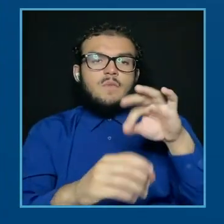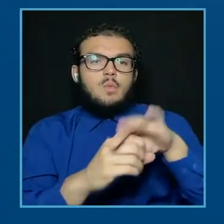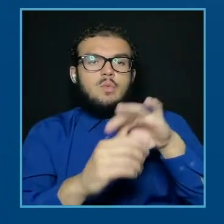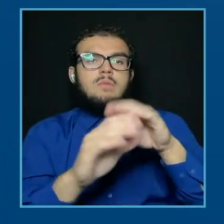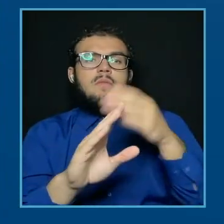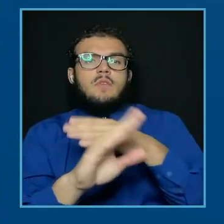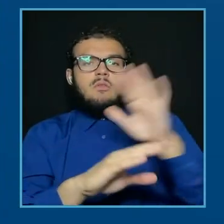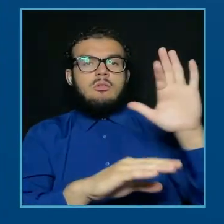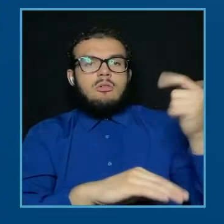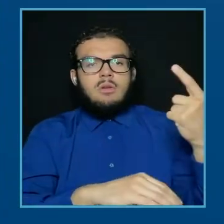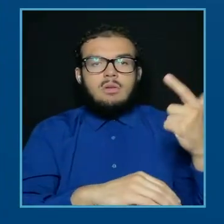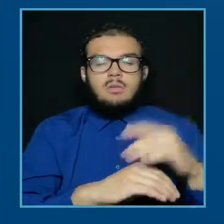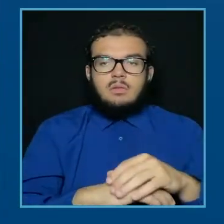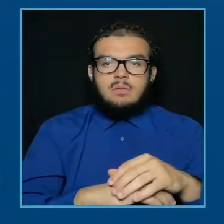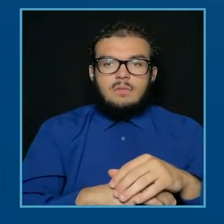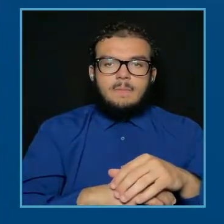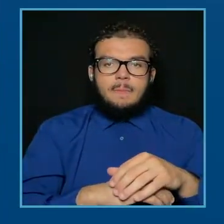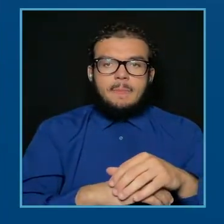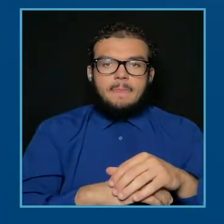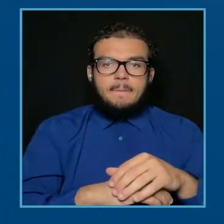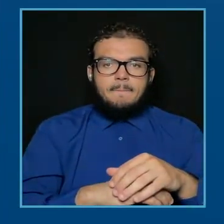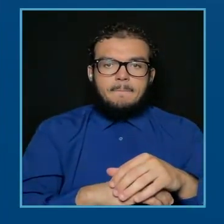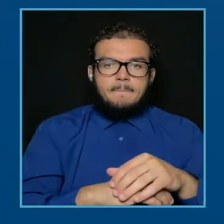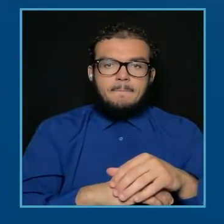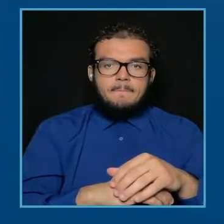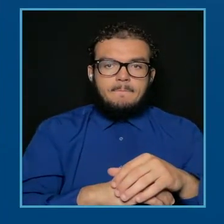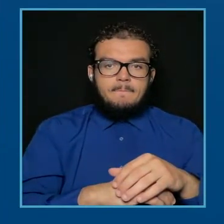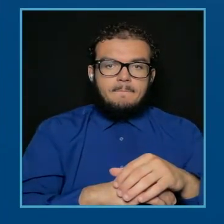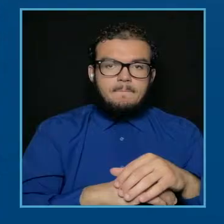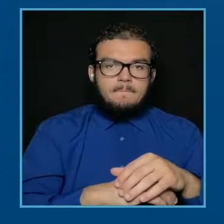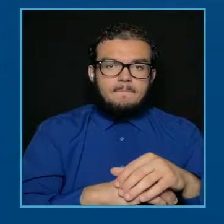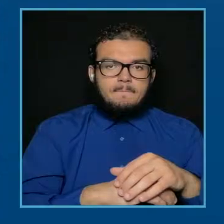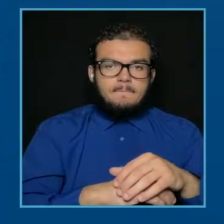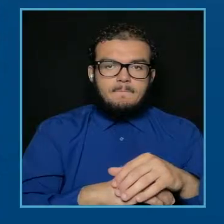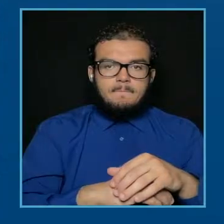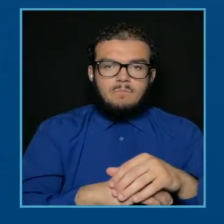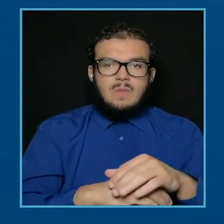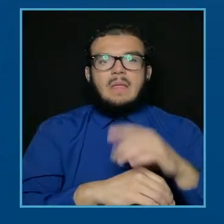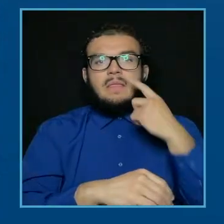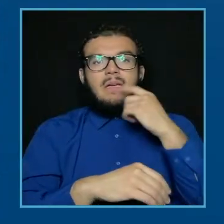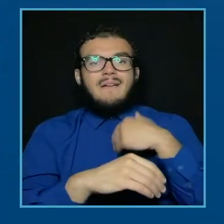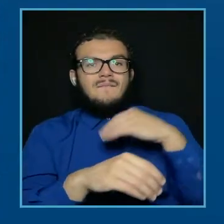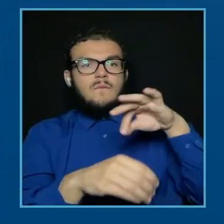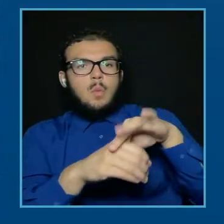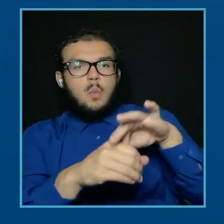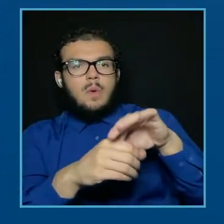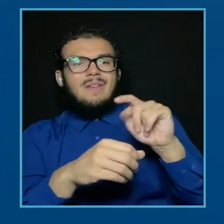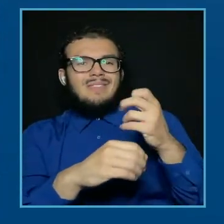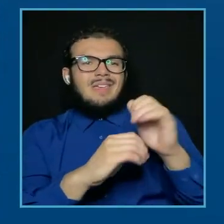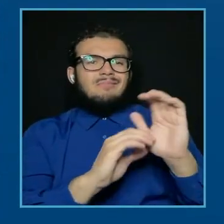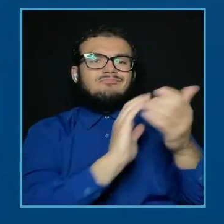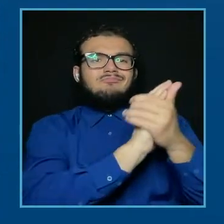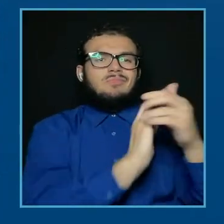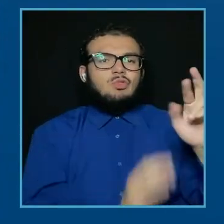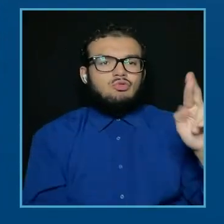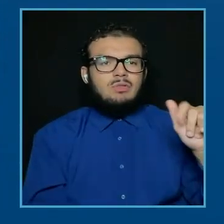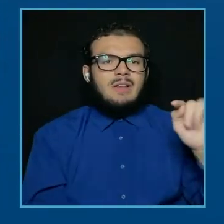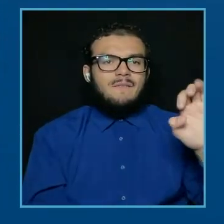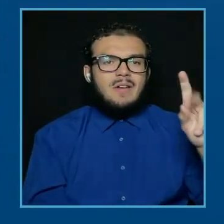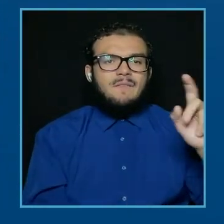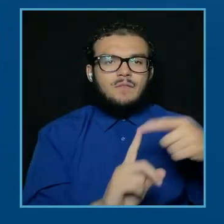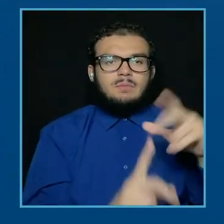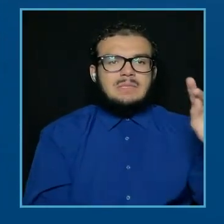think functionally it would be to have the vote and stuff, and then it gets ratified by the full DNC. Is that right,